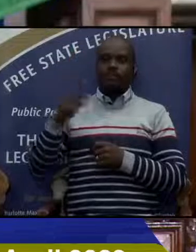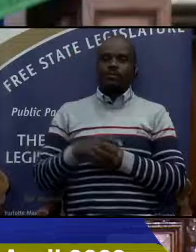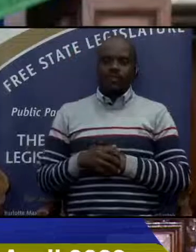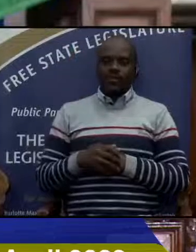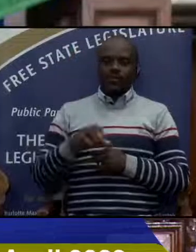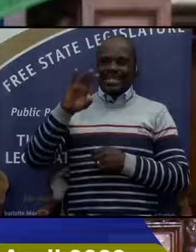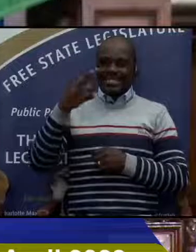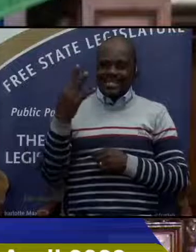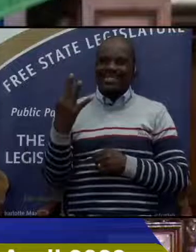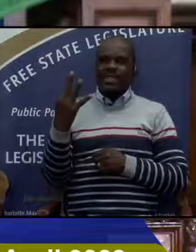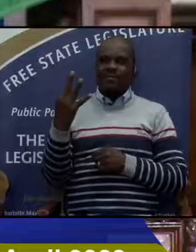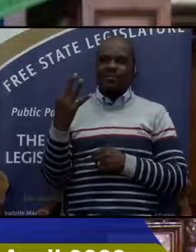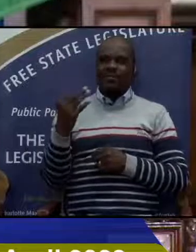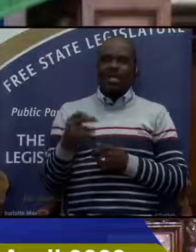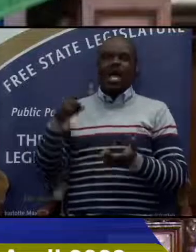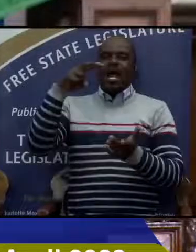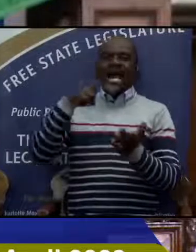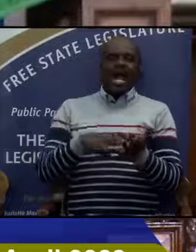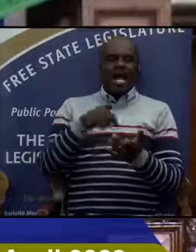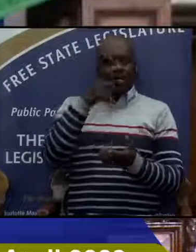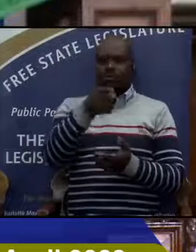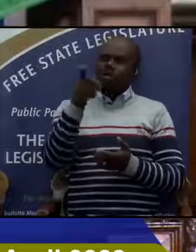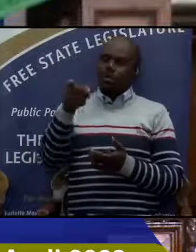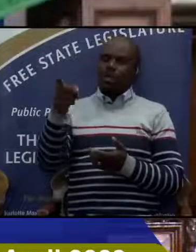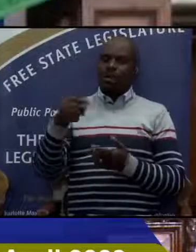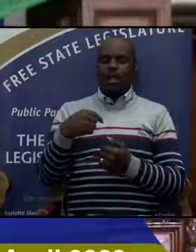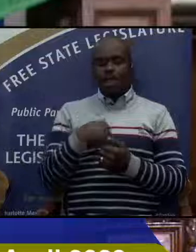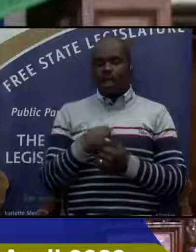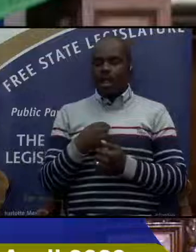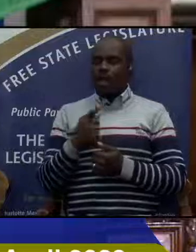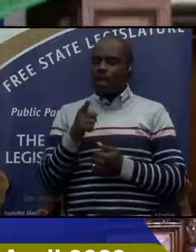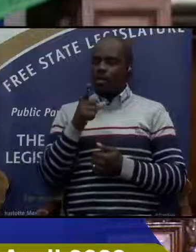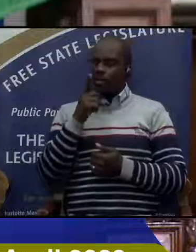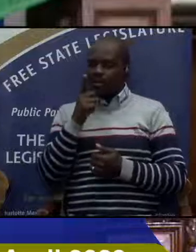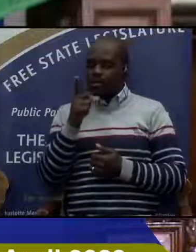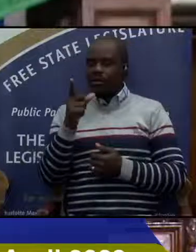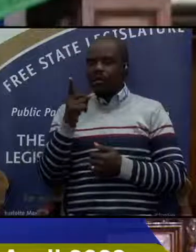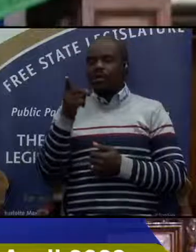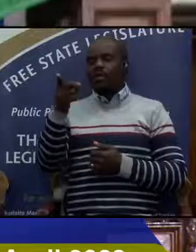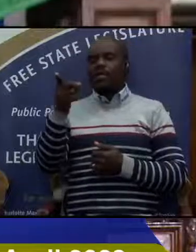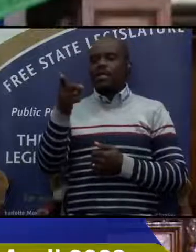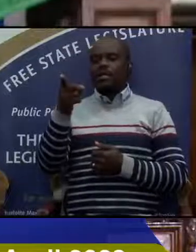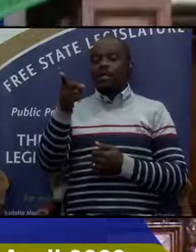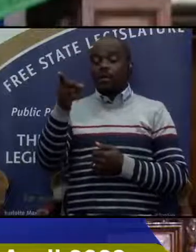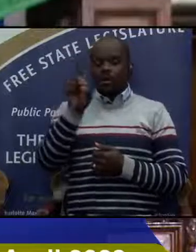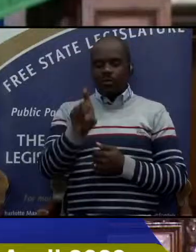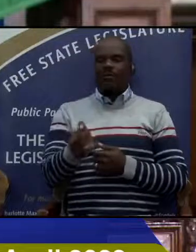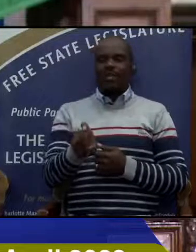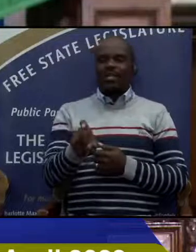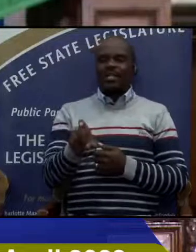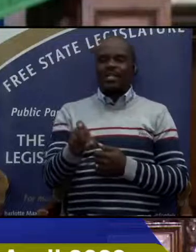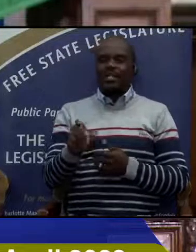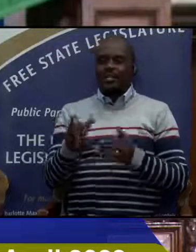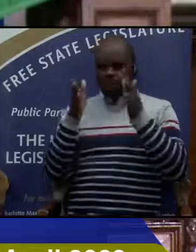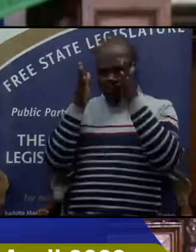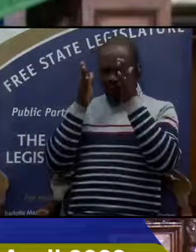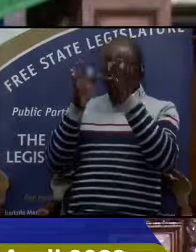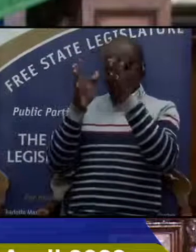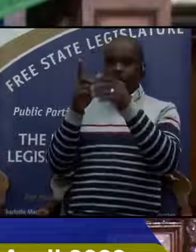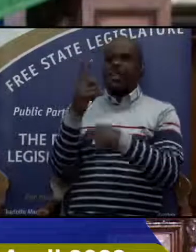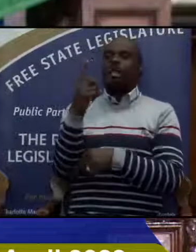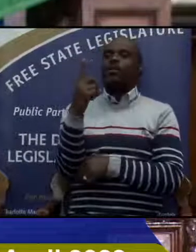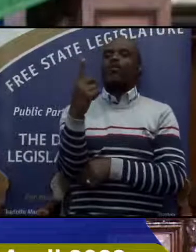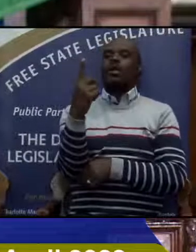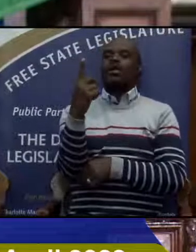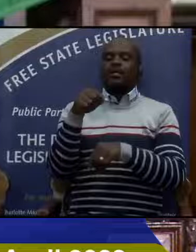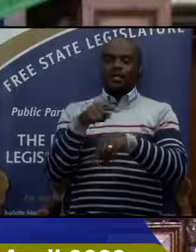for you just to be consistent in the way that you manage our name in the previous time. He's done more than 3 times. He still keeps